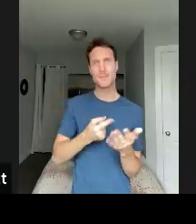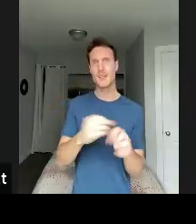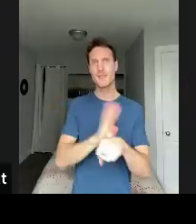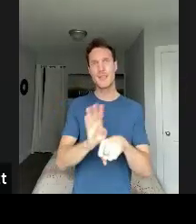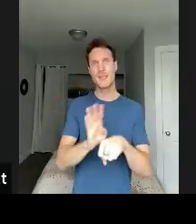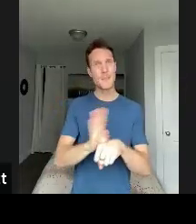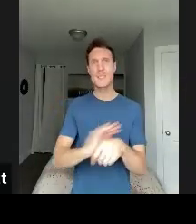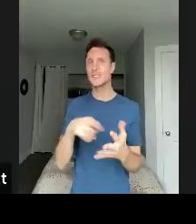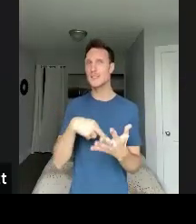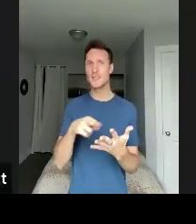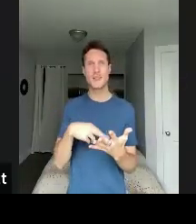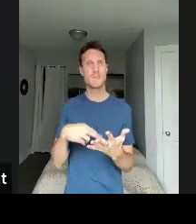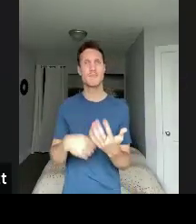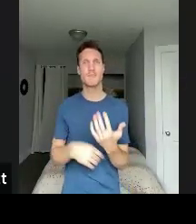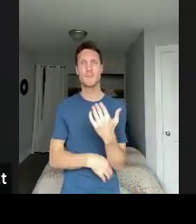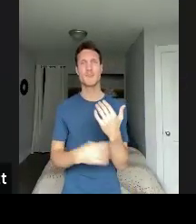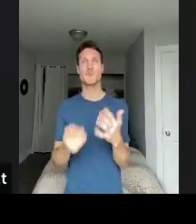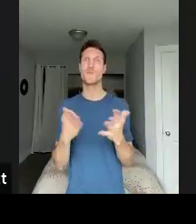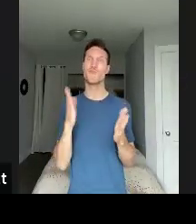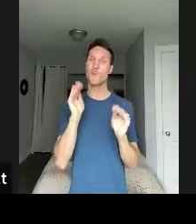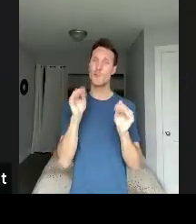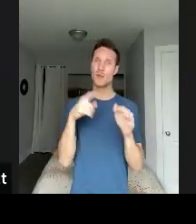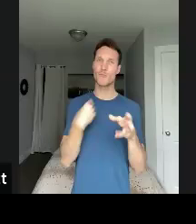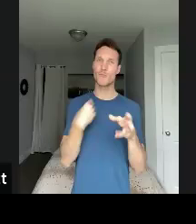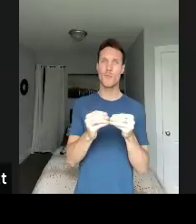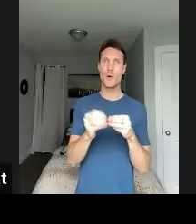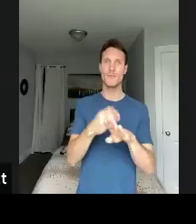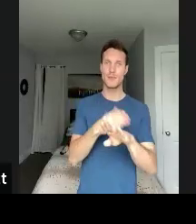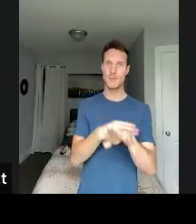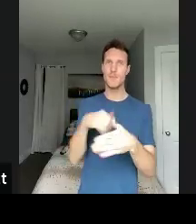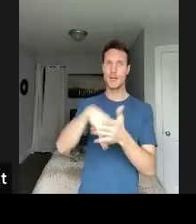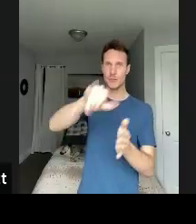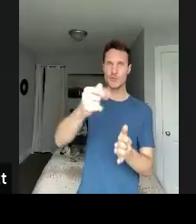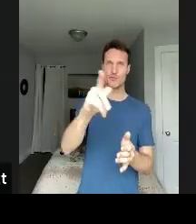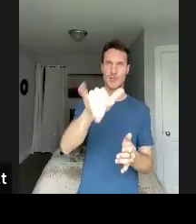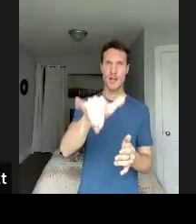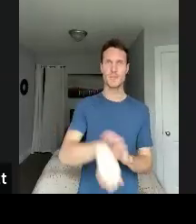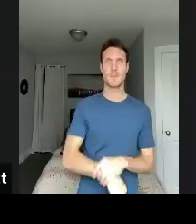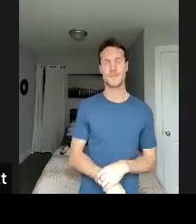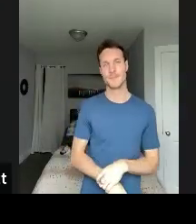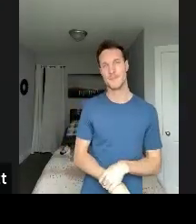have more of an update in July around that. But thank you for asking.